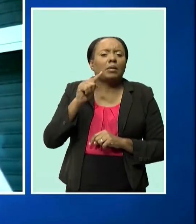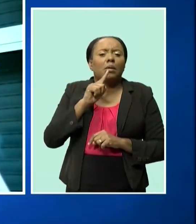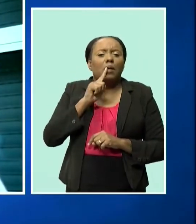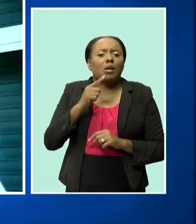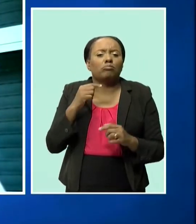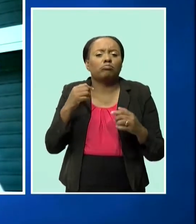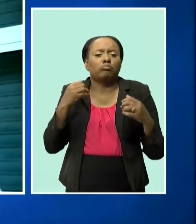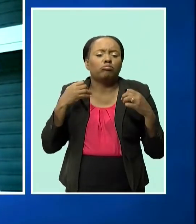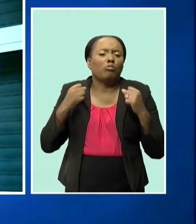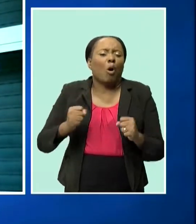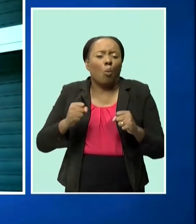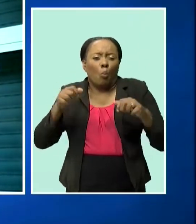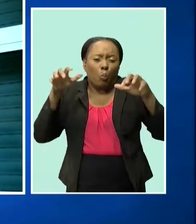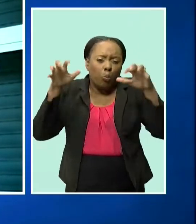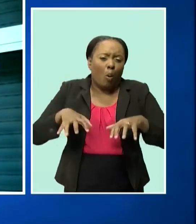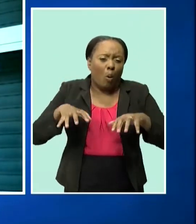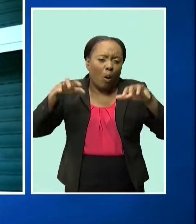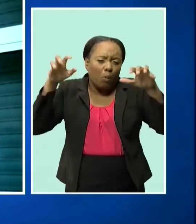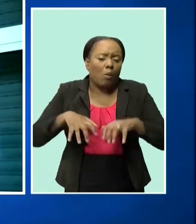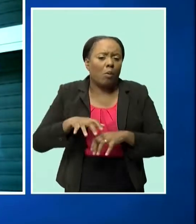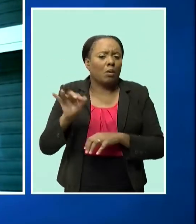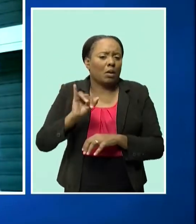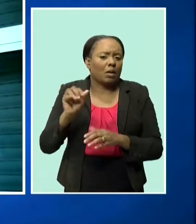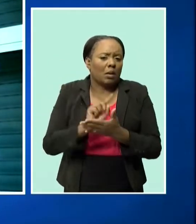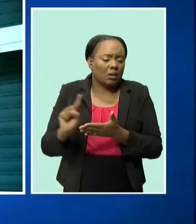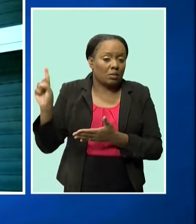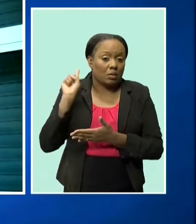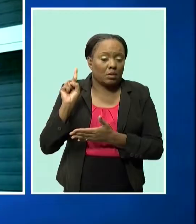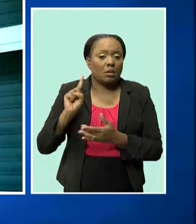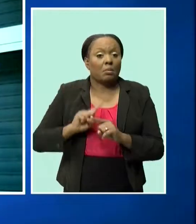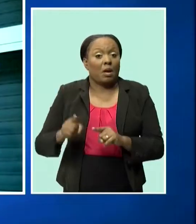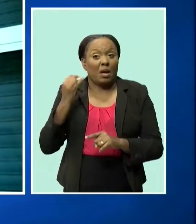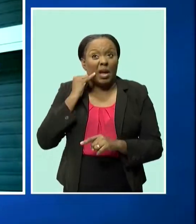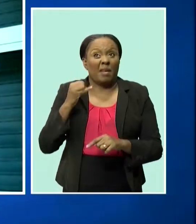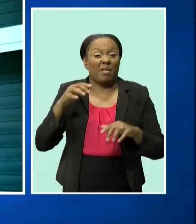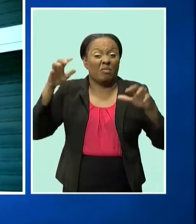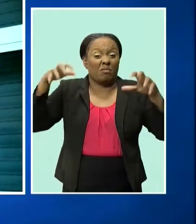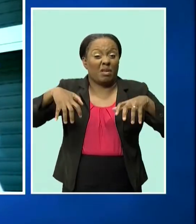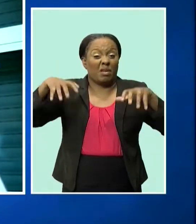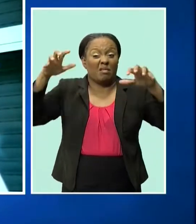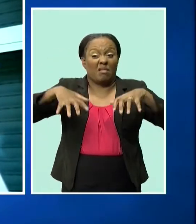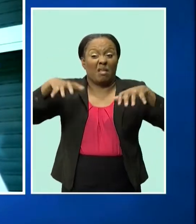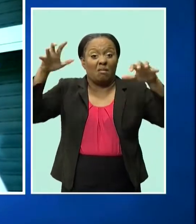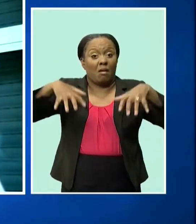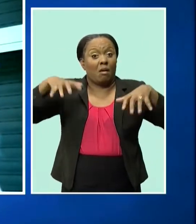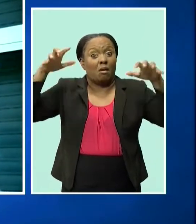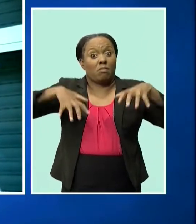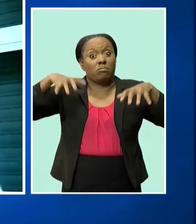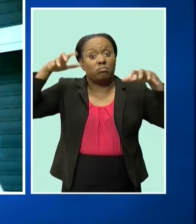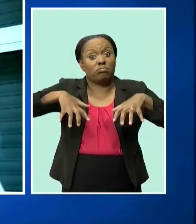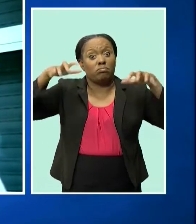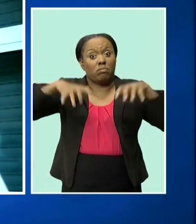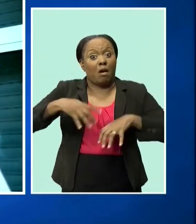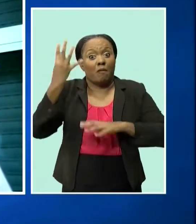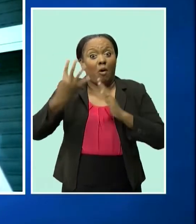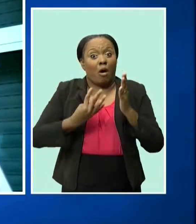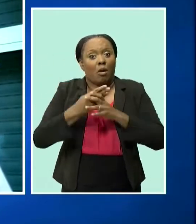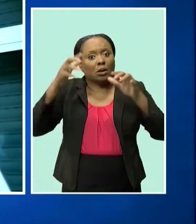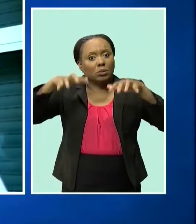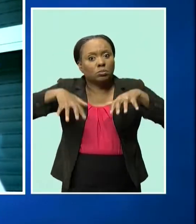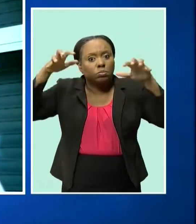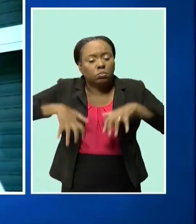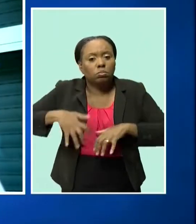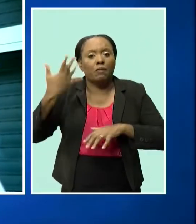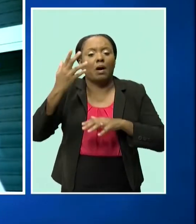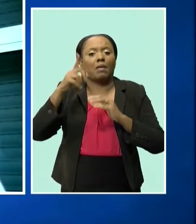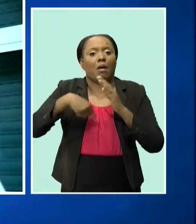what happened last week. But the point is, rain falling for extended period of time, like say for 4 or 5 hours, can still